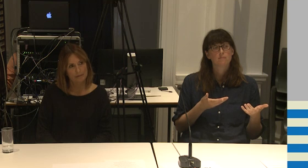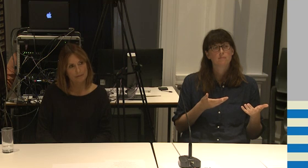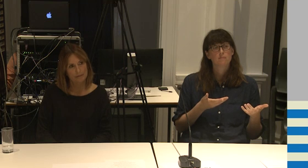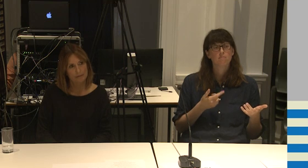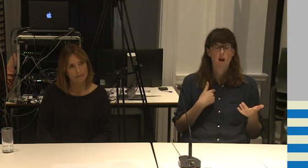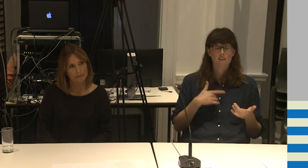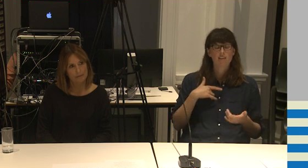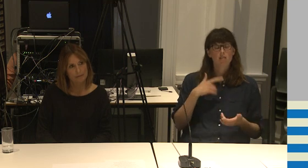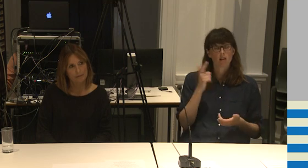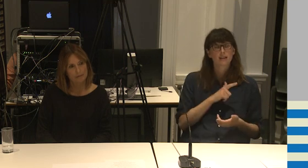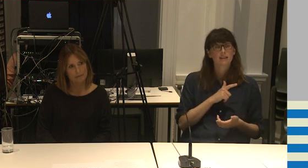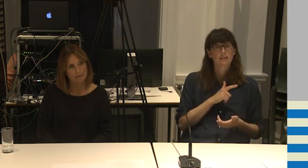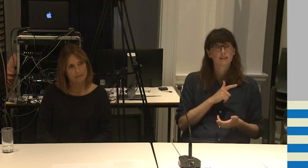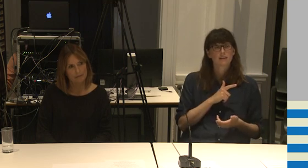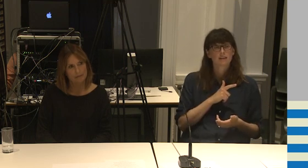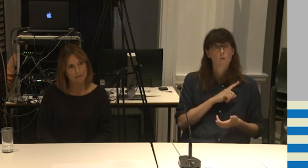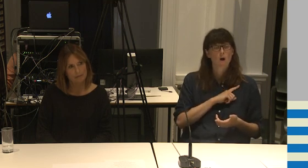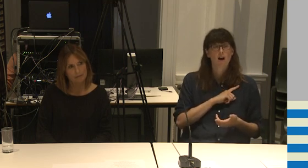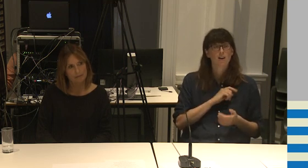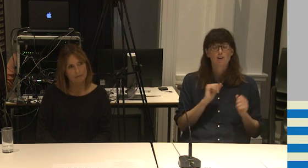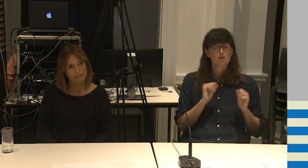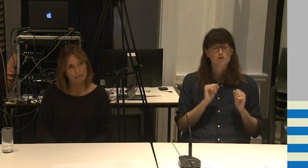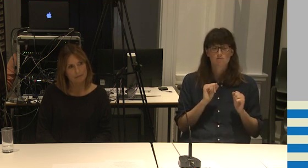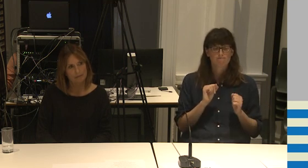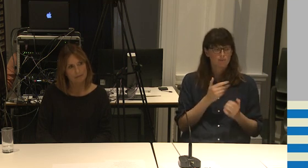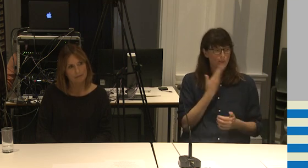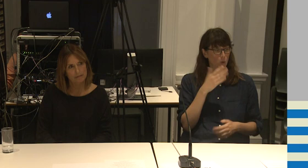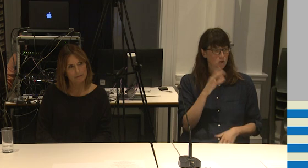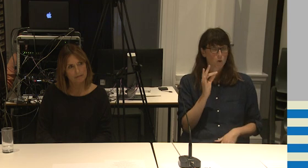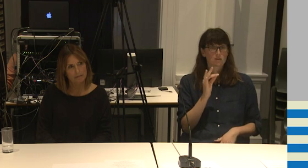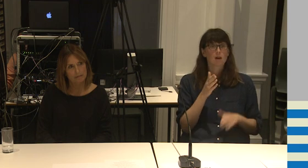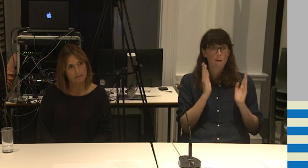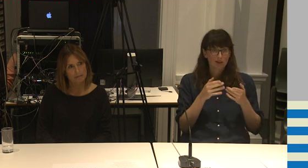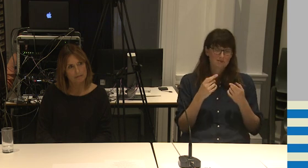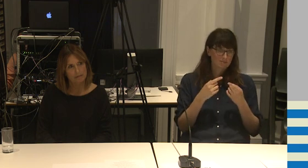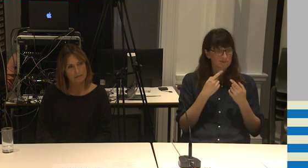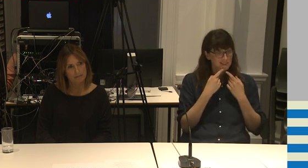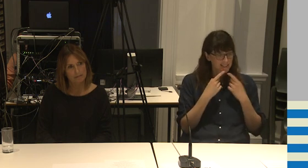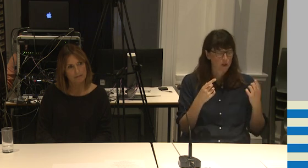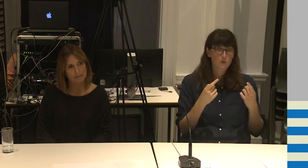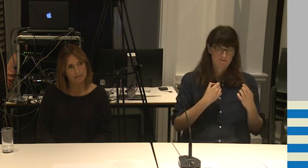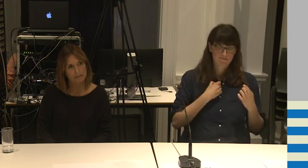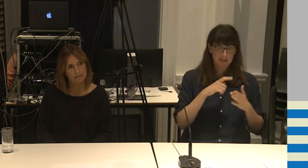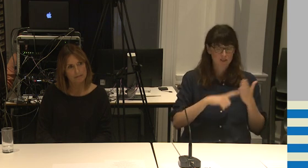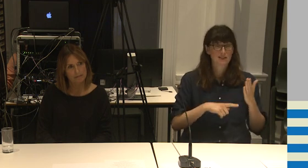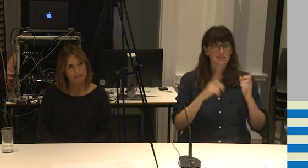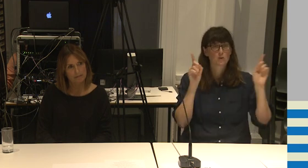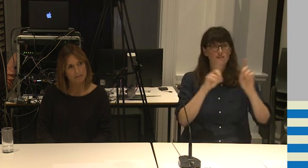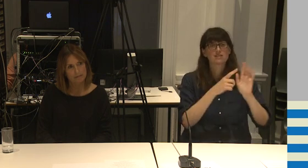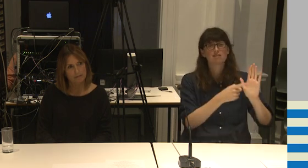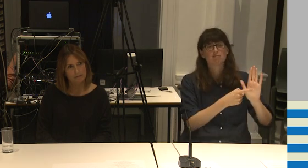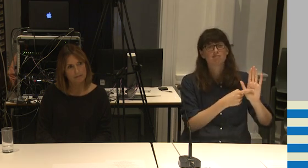some ways as lucky, where I didn't have the choice but to disclose my disability at university. But I